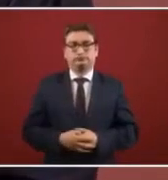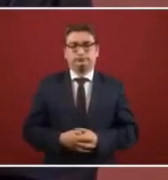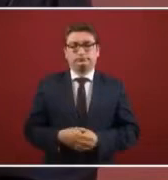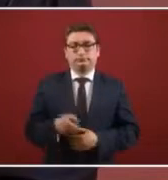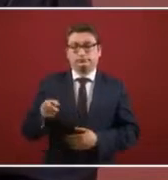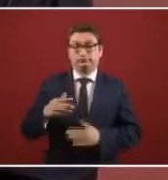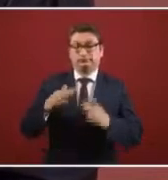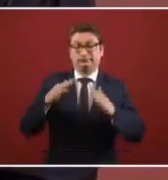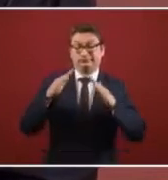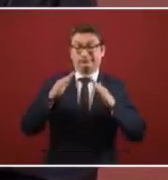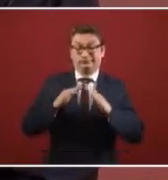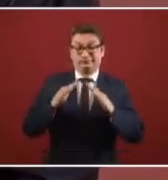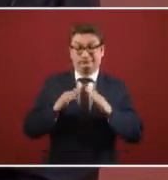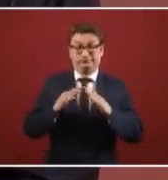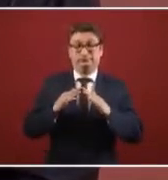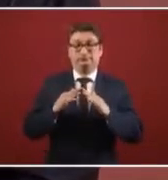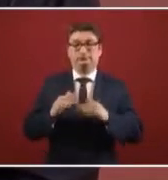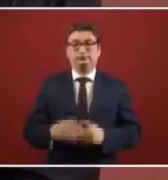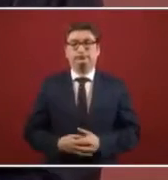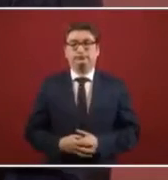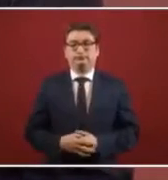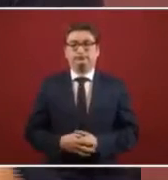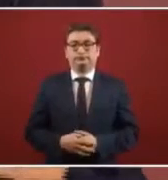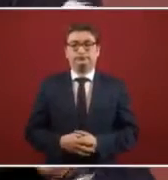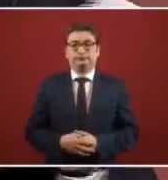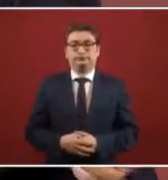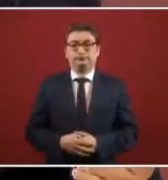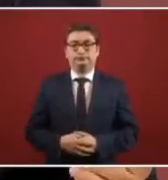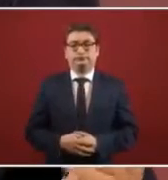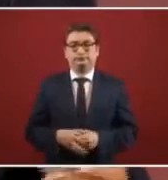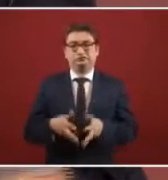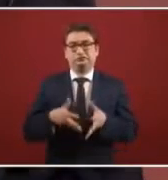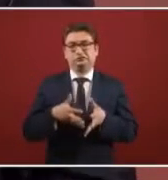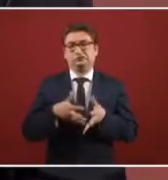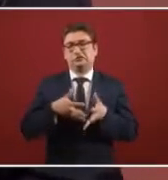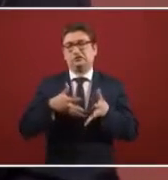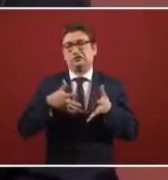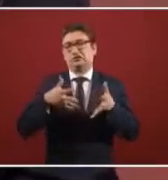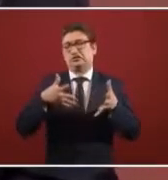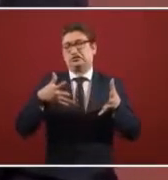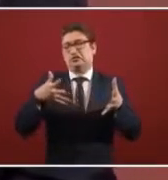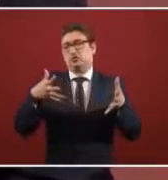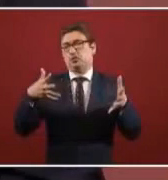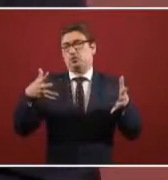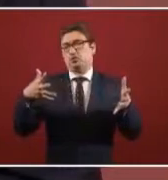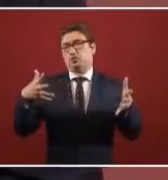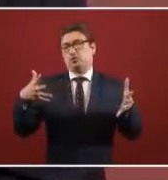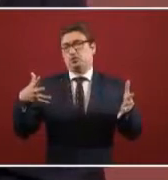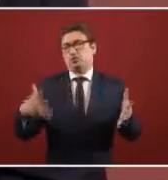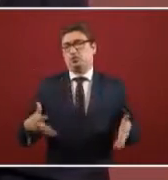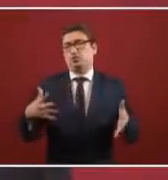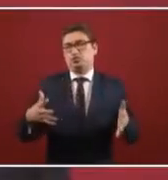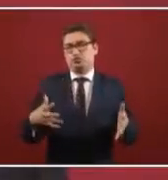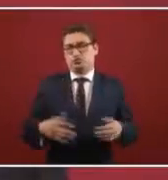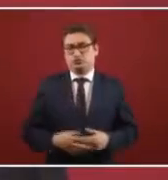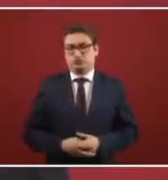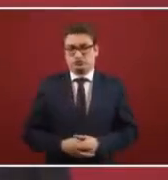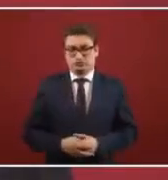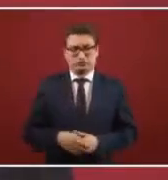una casa it's a house that's very large, majestuosa, that's majestic. se ha